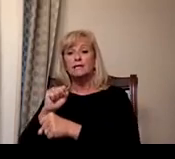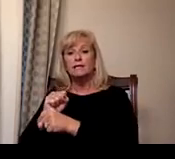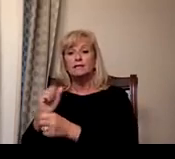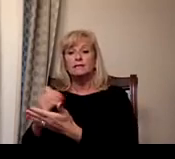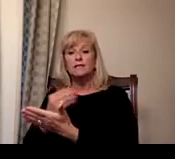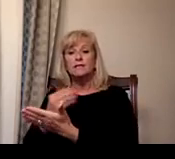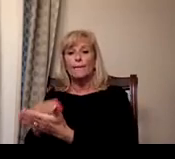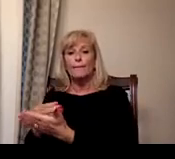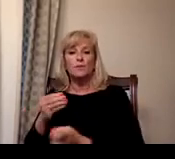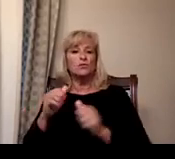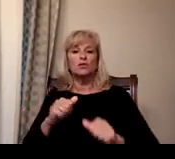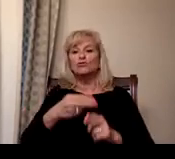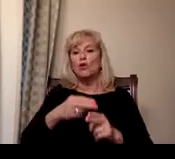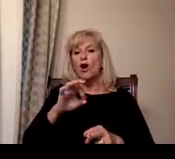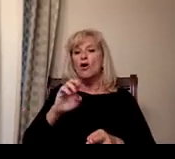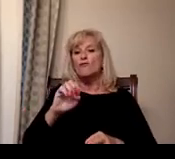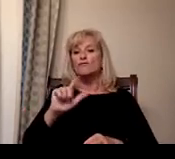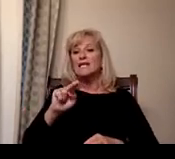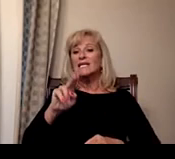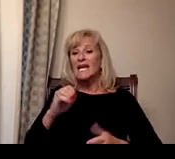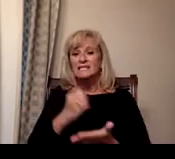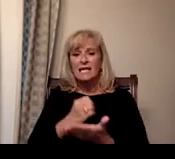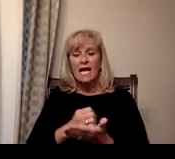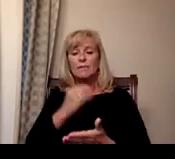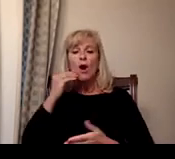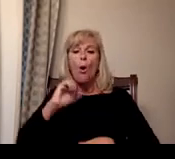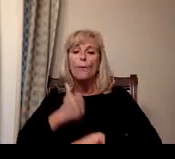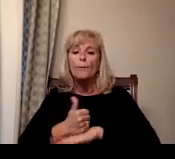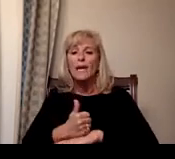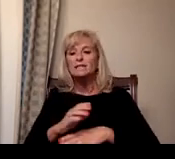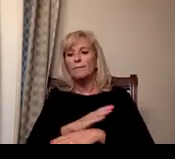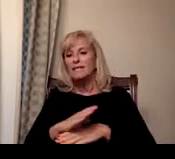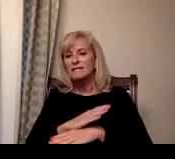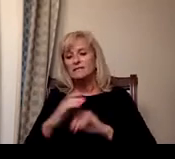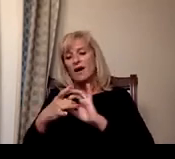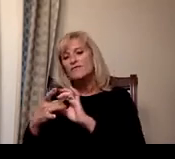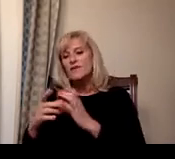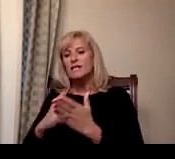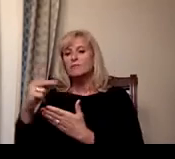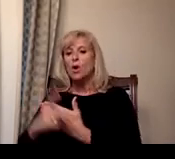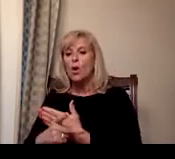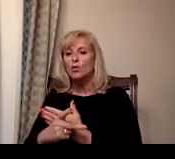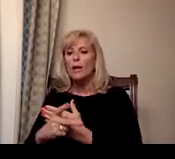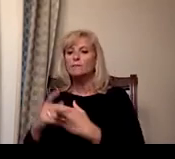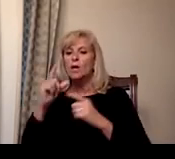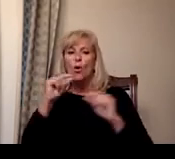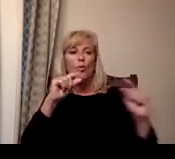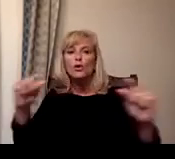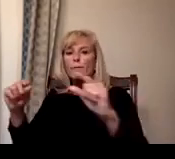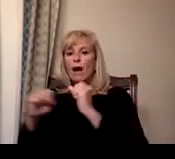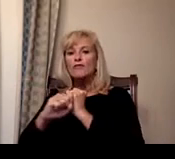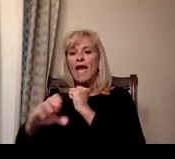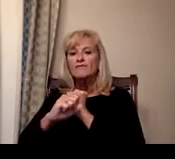call it freelance economy, home-based business, affiliate programs, word-of-mouth